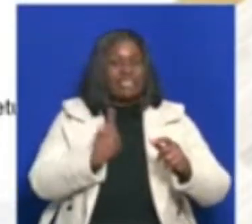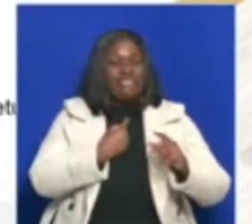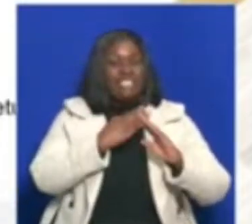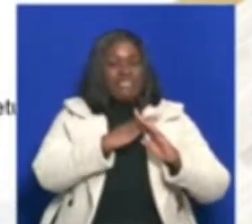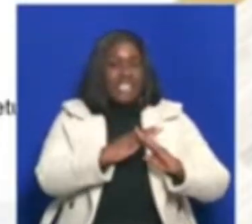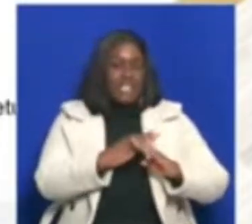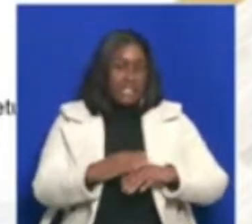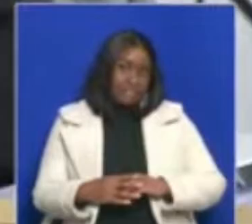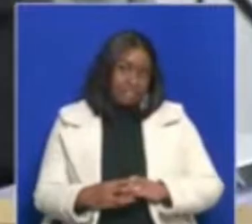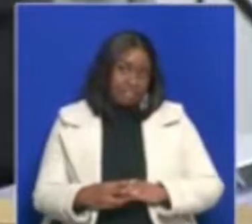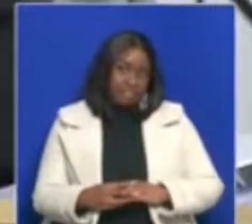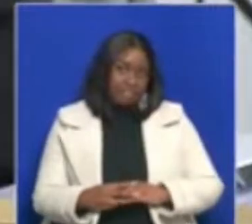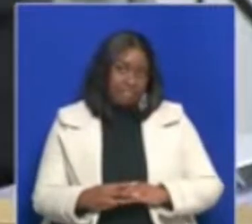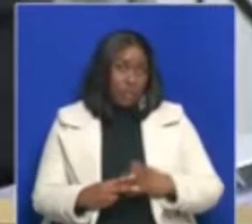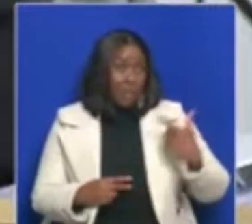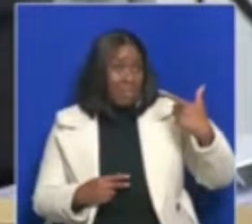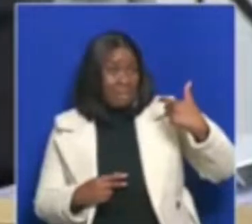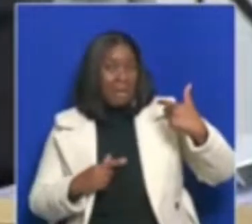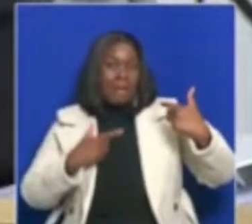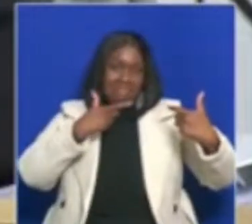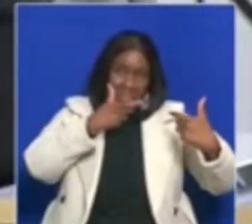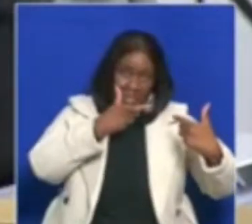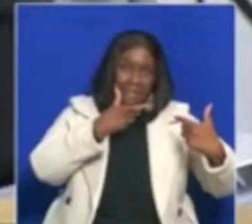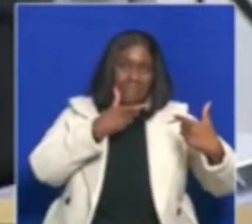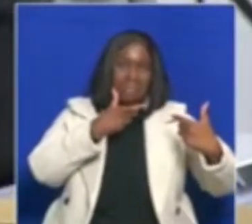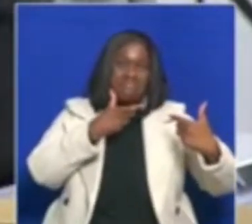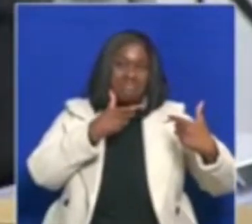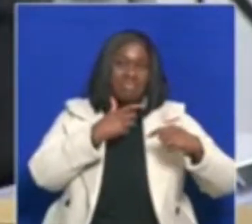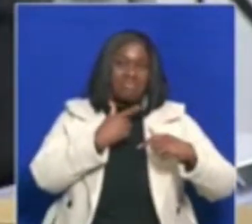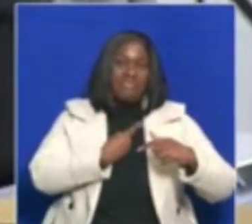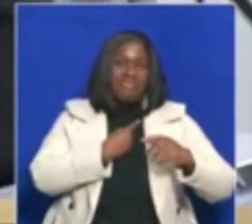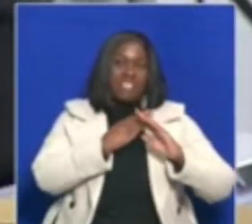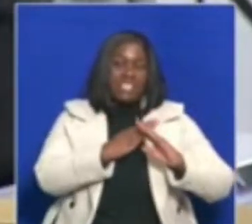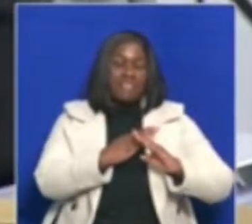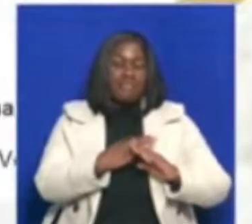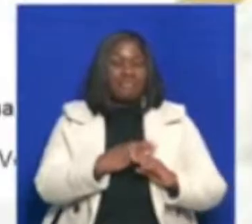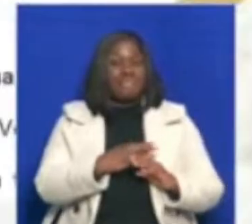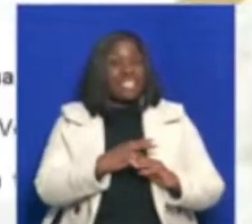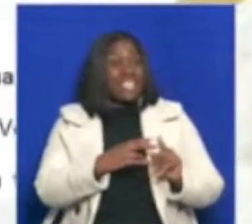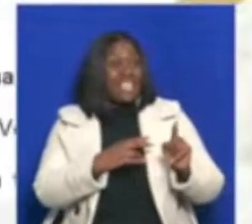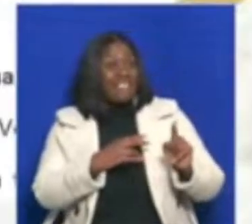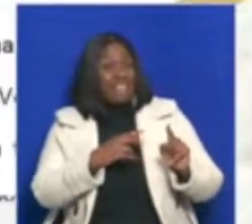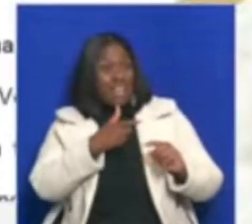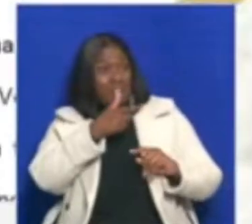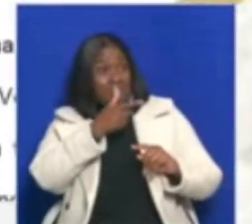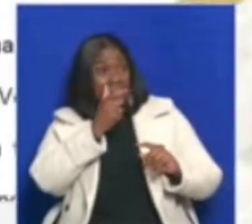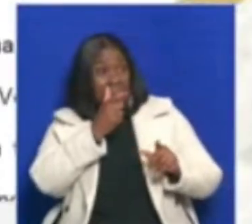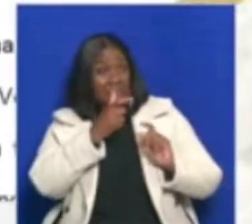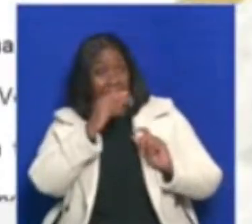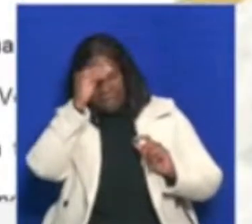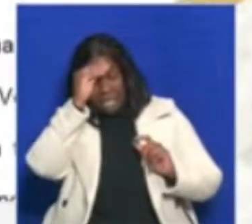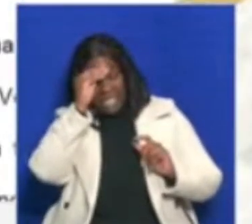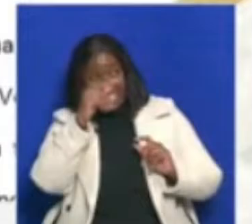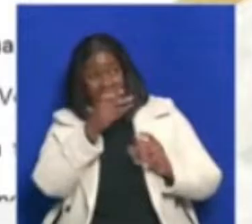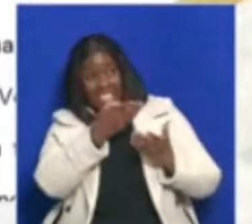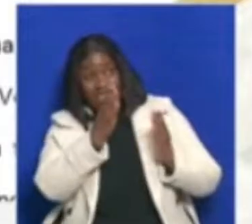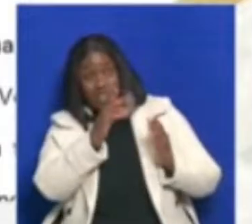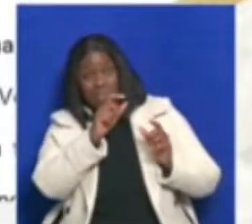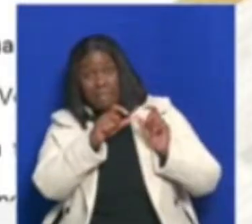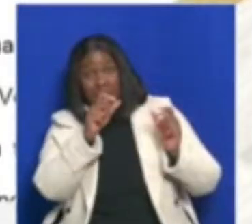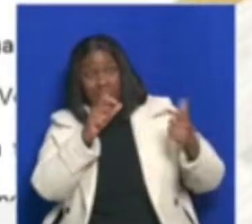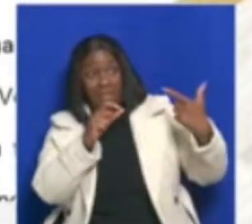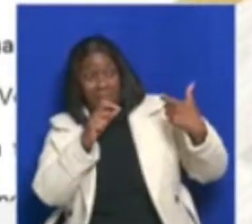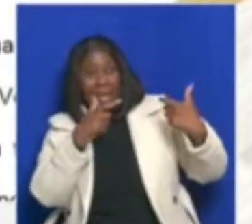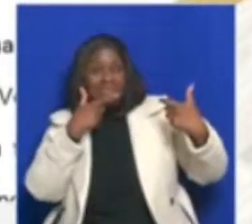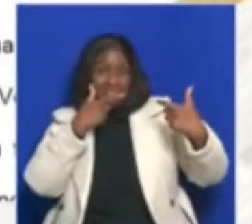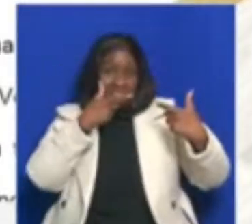In most of the crime scenes where alleged CIT suspects are shot and killed by police, all suspects and